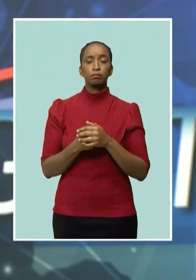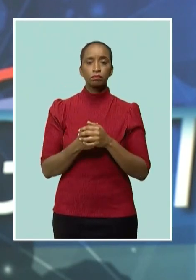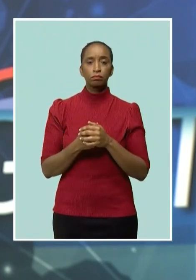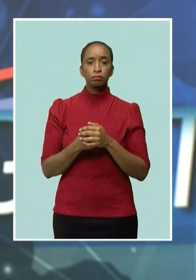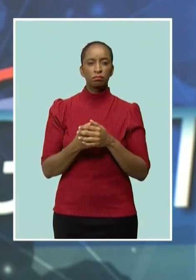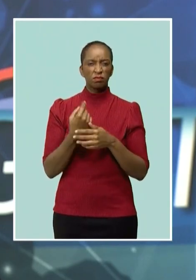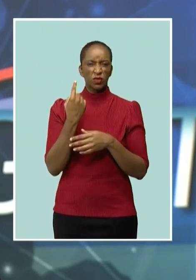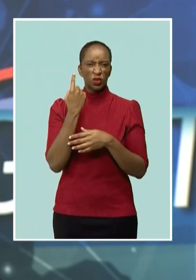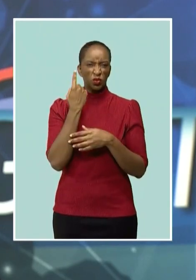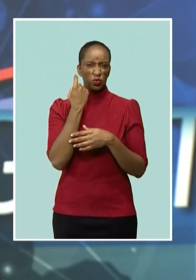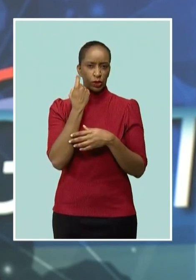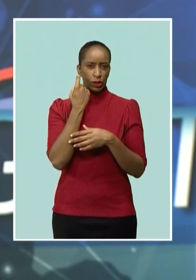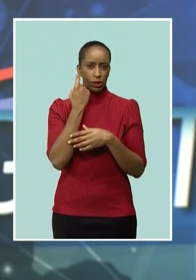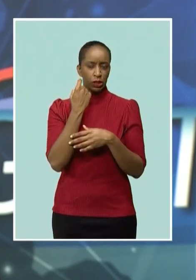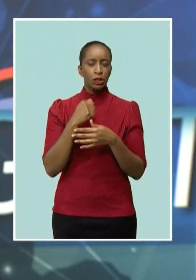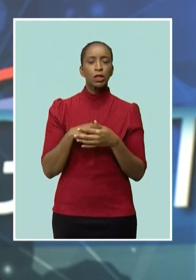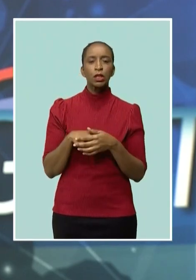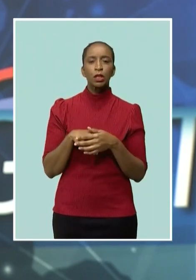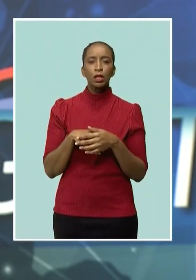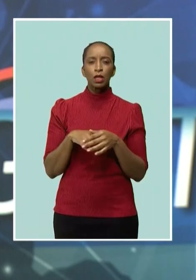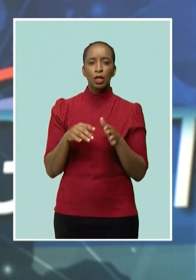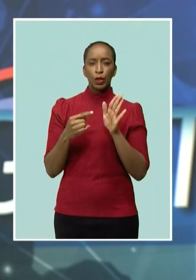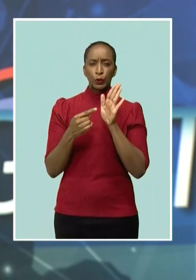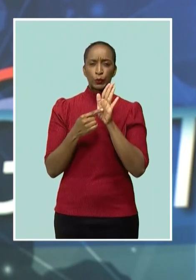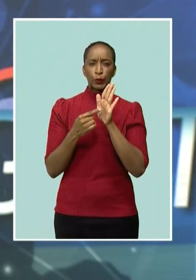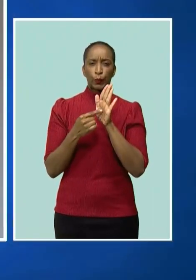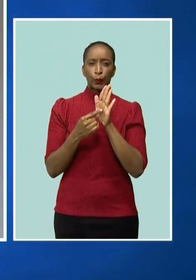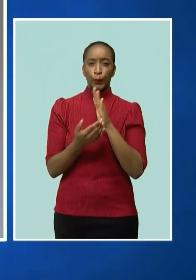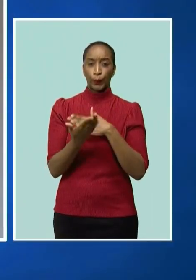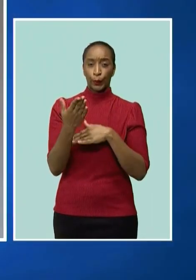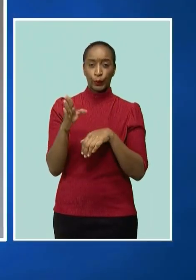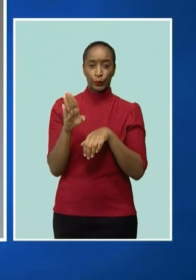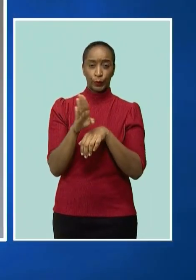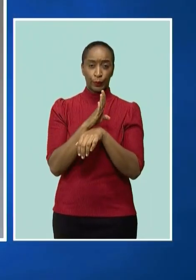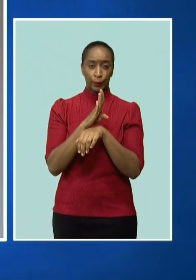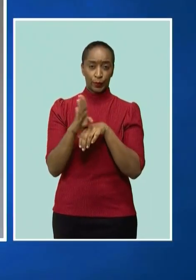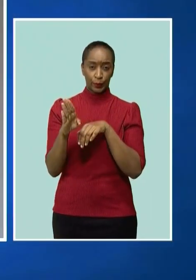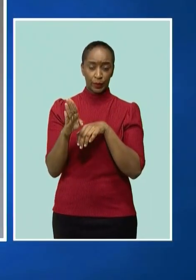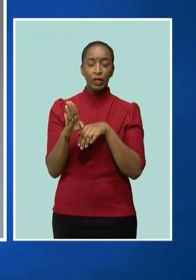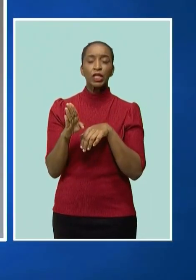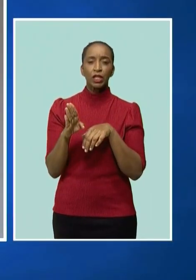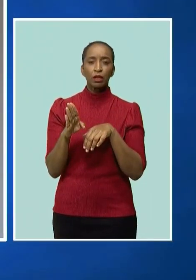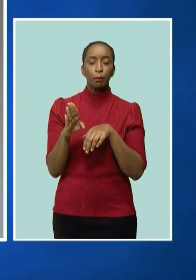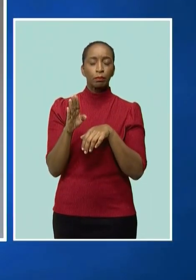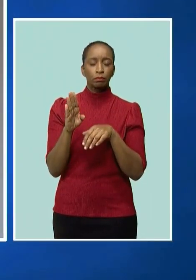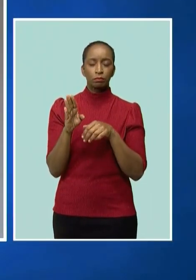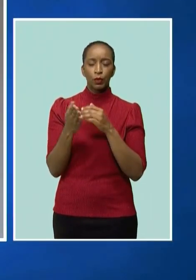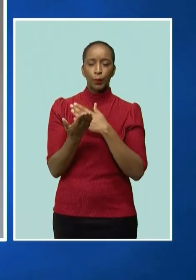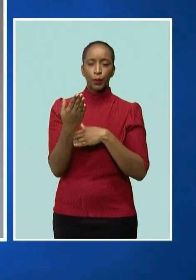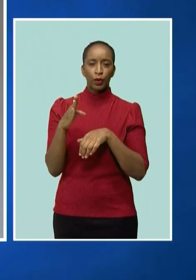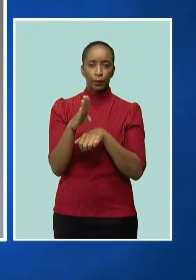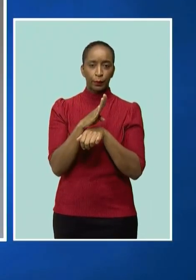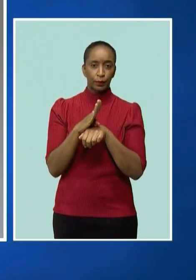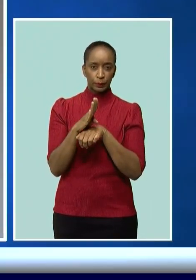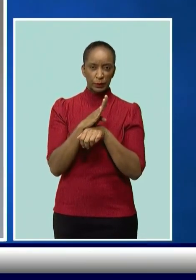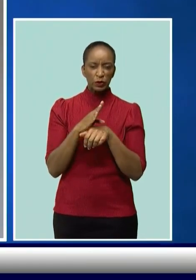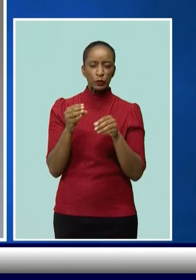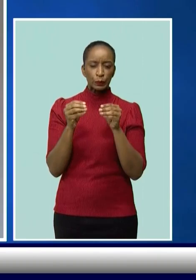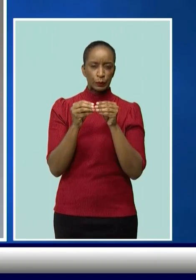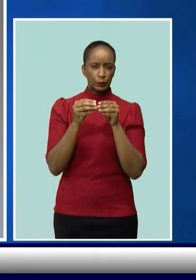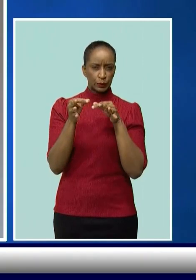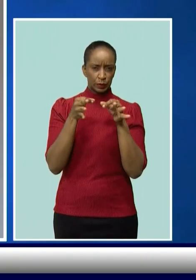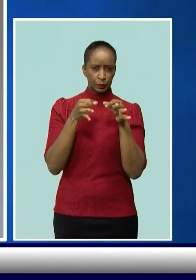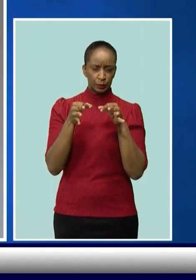CARICOM segment of CBC TV 8's Morning Barbados. With manufacturers and commercial people,